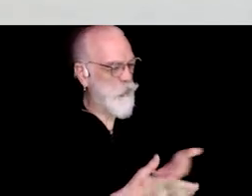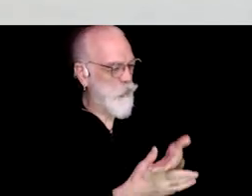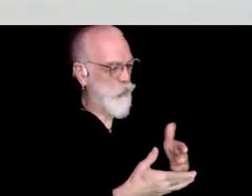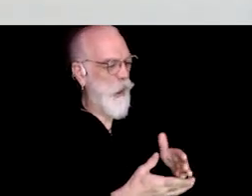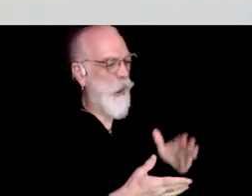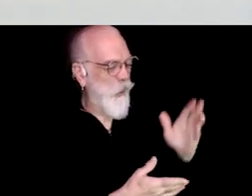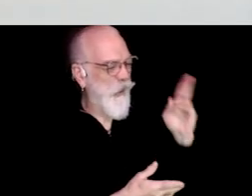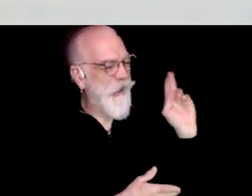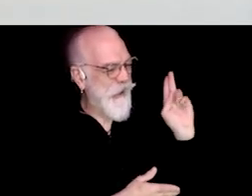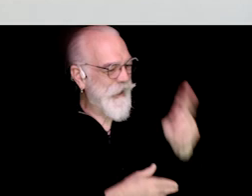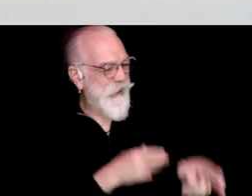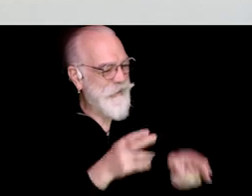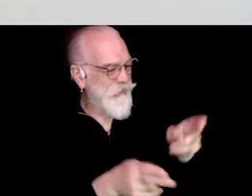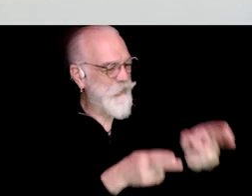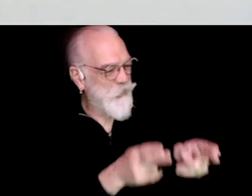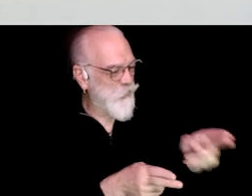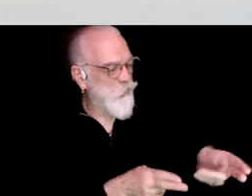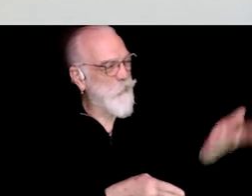history